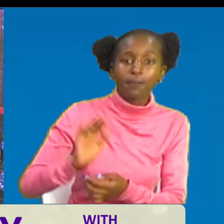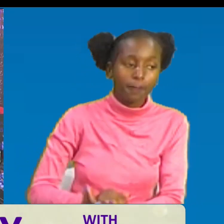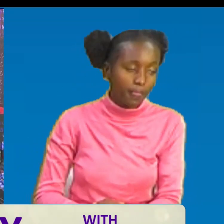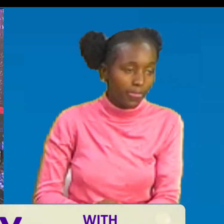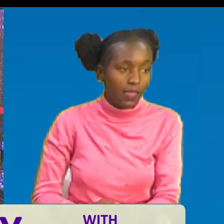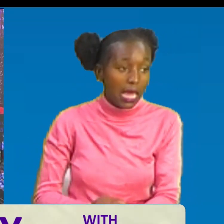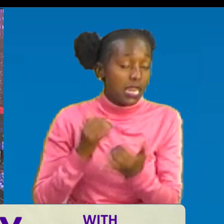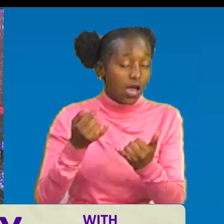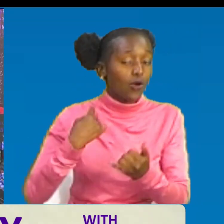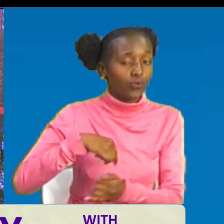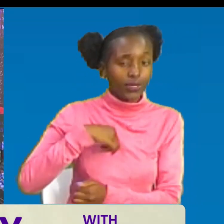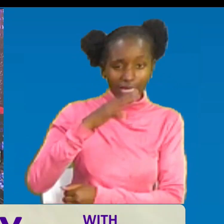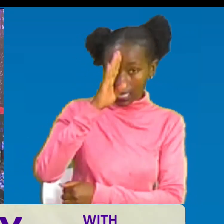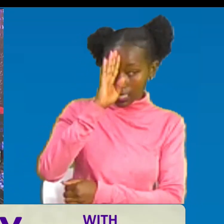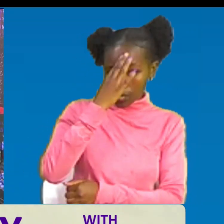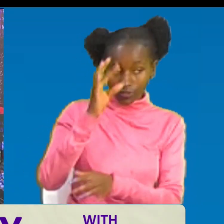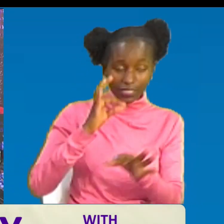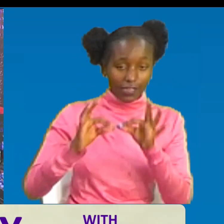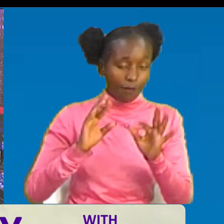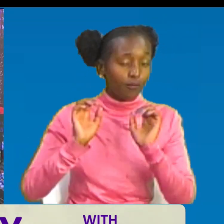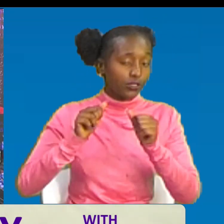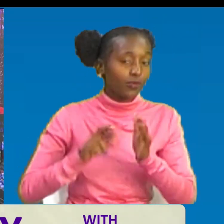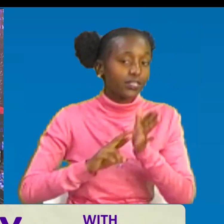still a doubt whether he will be representing